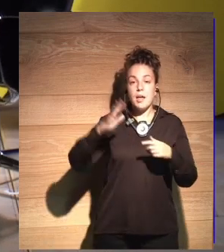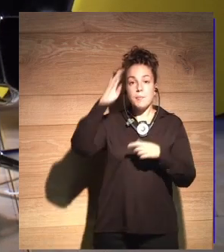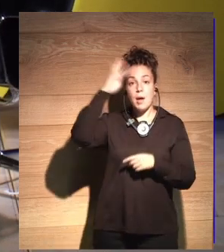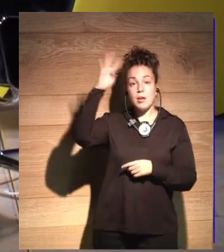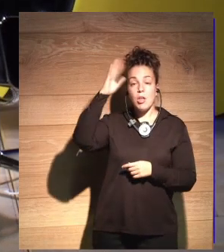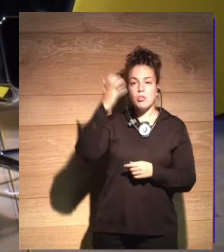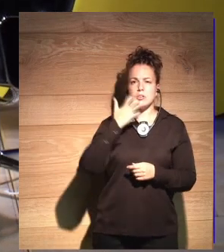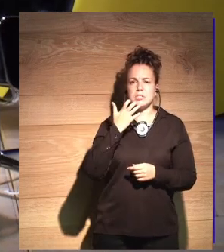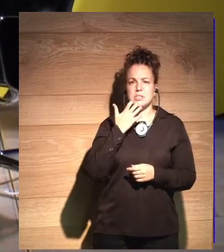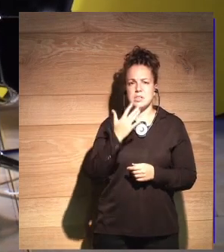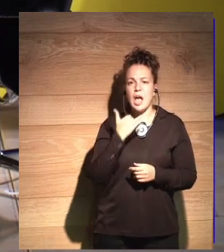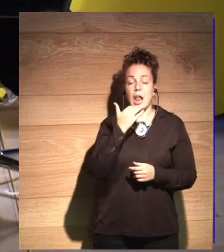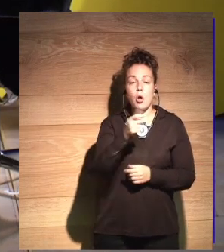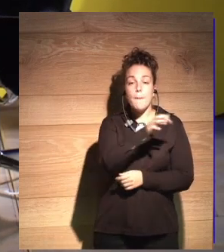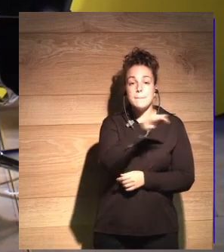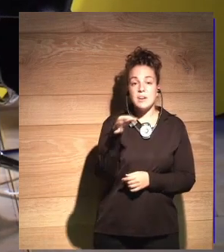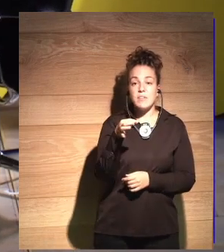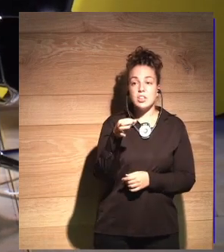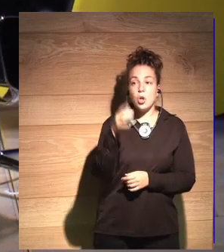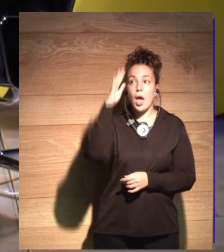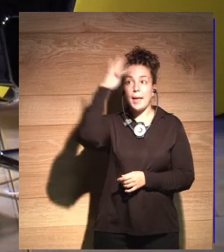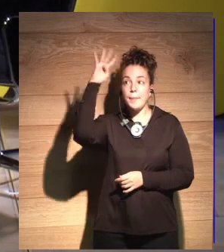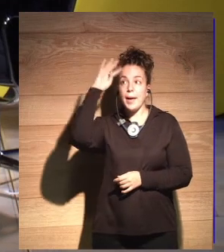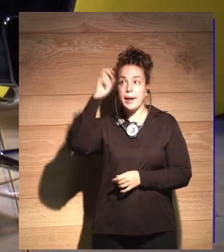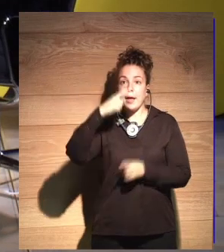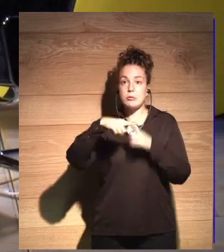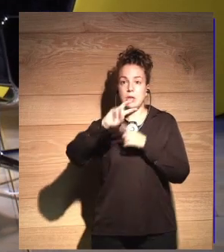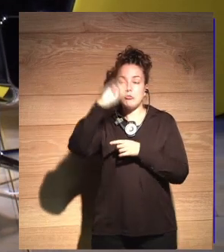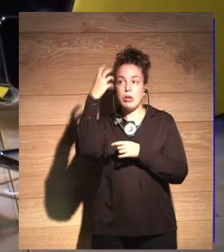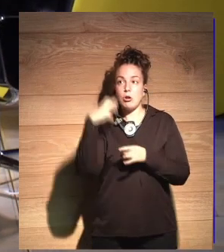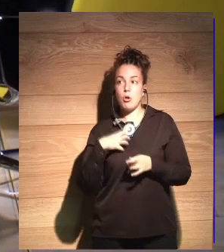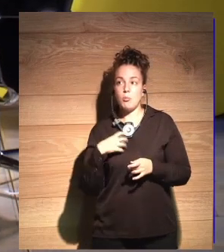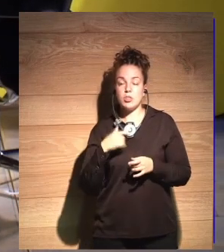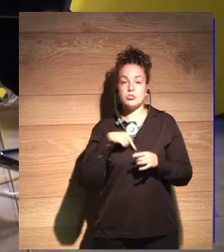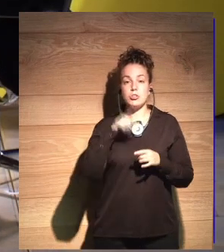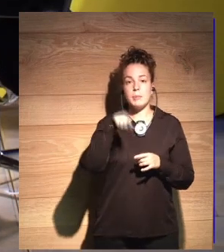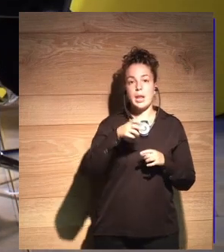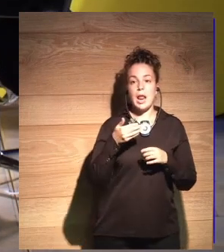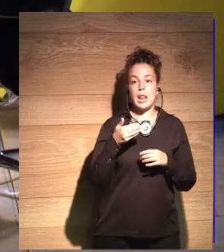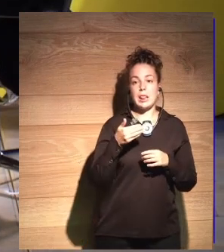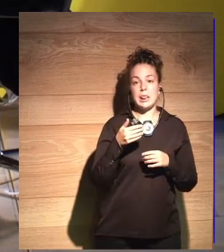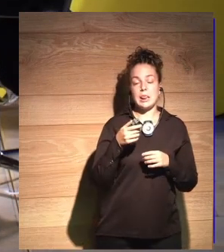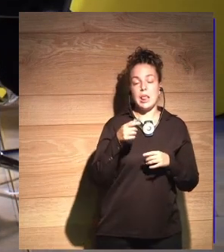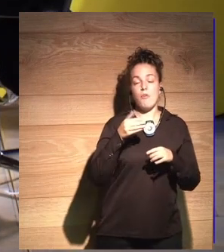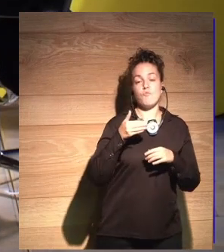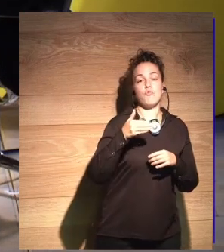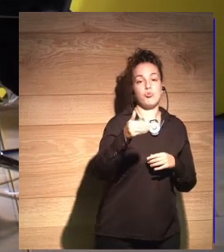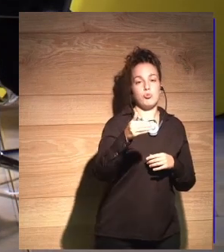robs us of a future that we could have, I think. Well, that's what I loved about your talk, was this idea